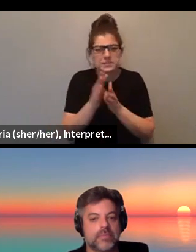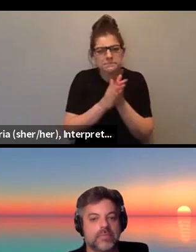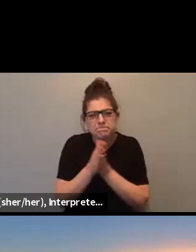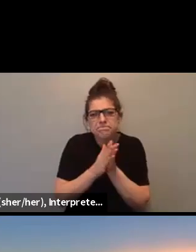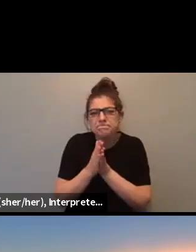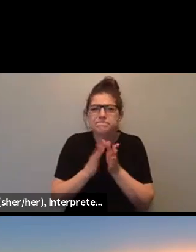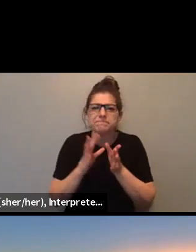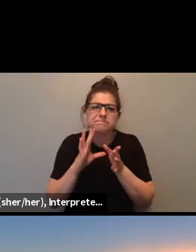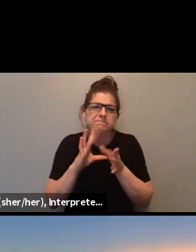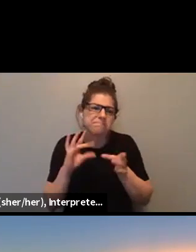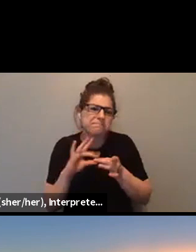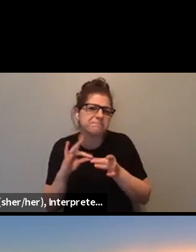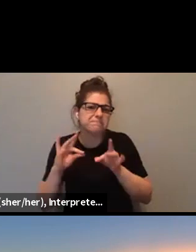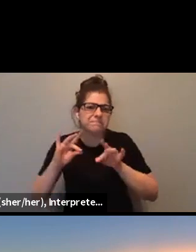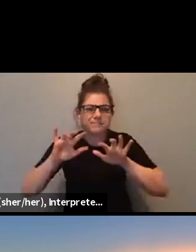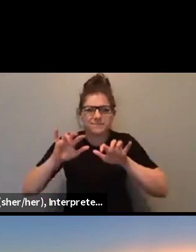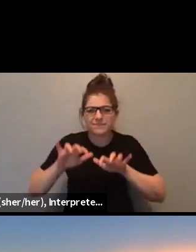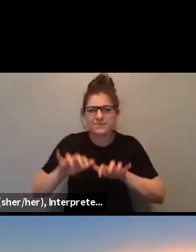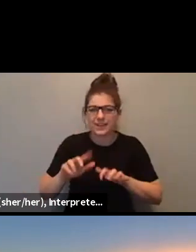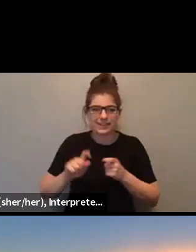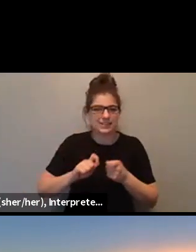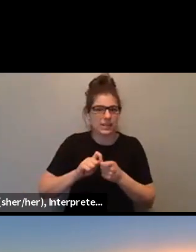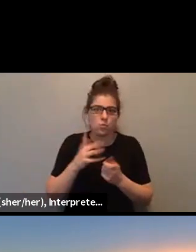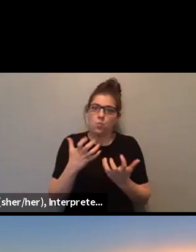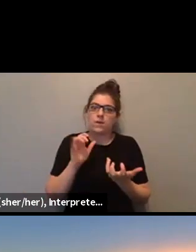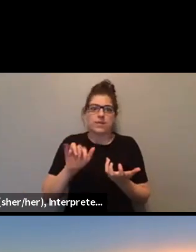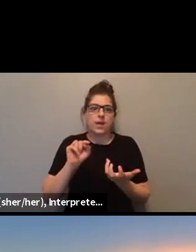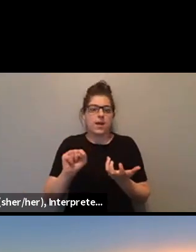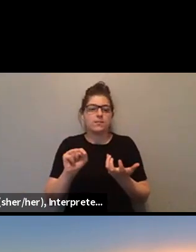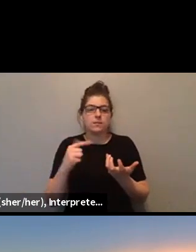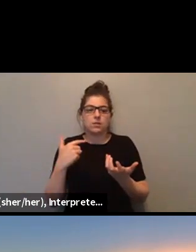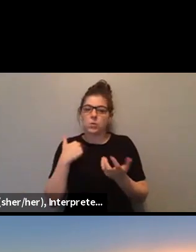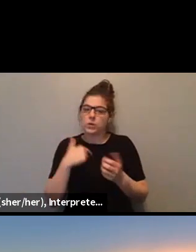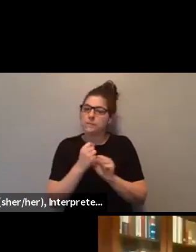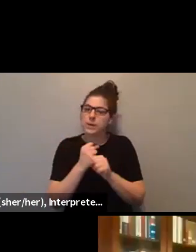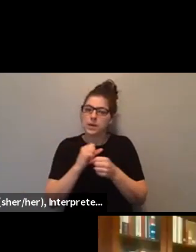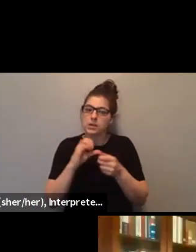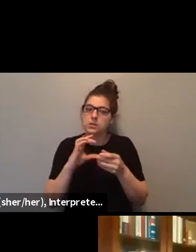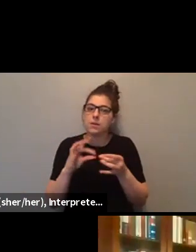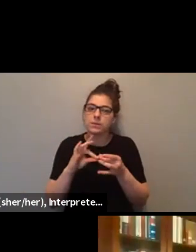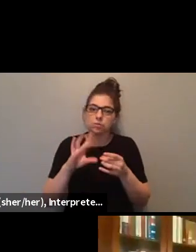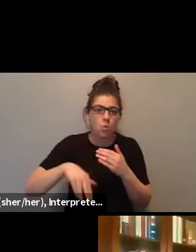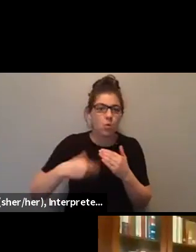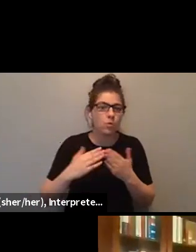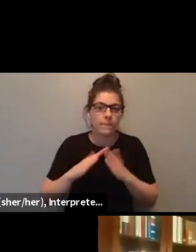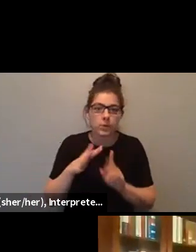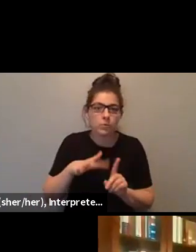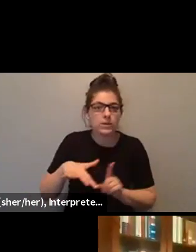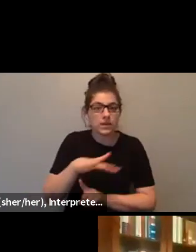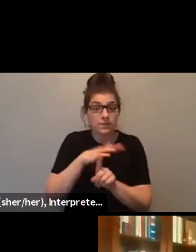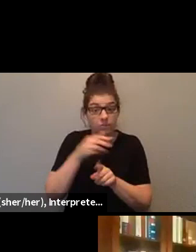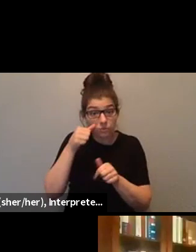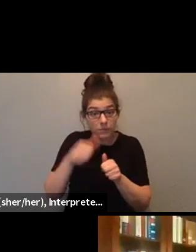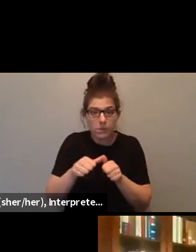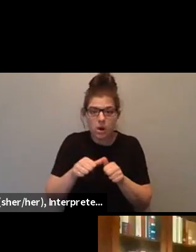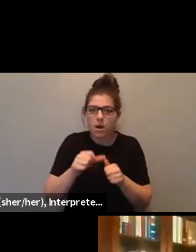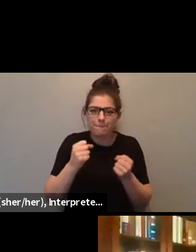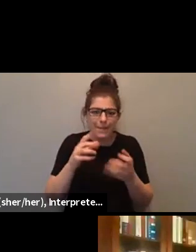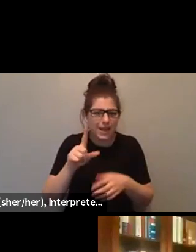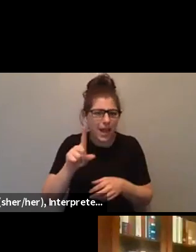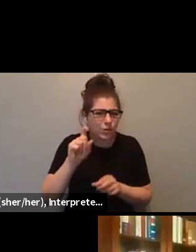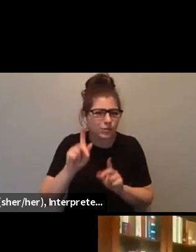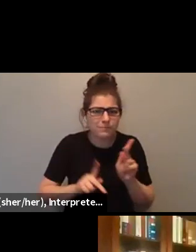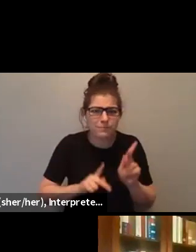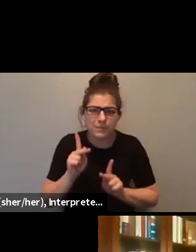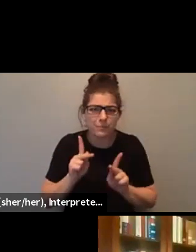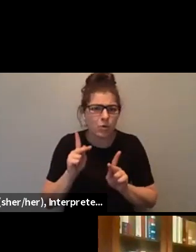way that is exactly what we want can make comments to the entire community. Because remember, there are hundreds of people tuning in